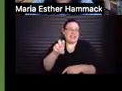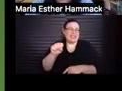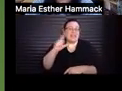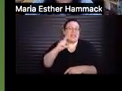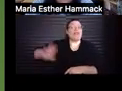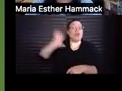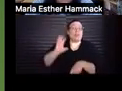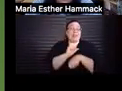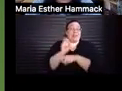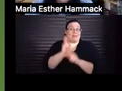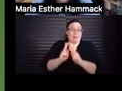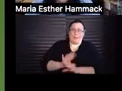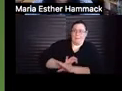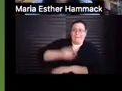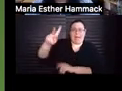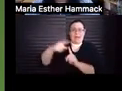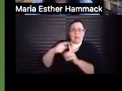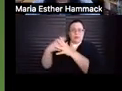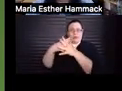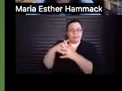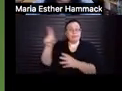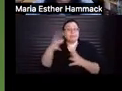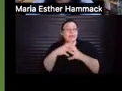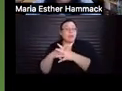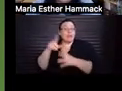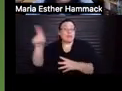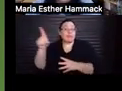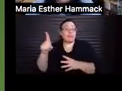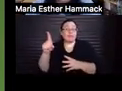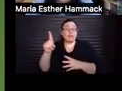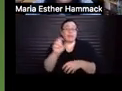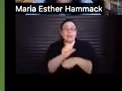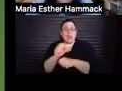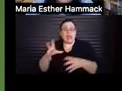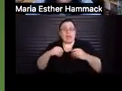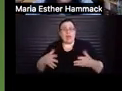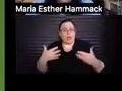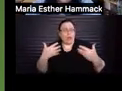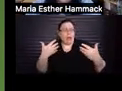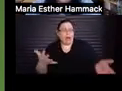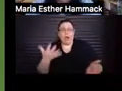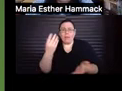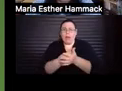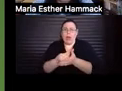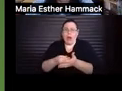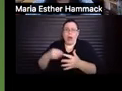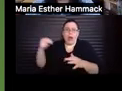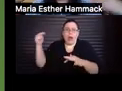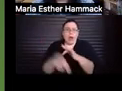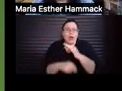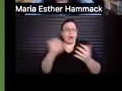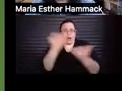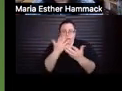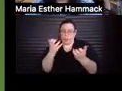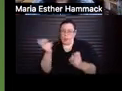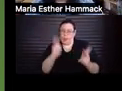to the US. In the US, slaveholders were losing a lot of money, and they were very intent in either getting people who they